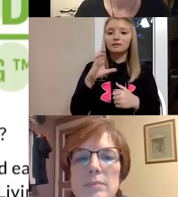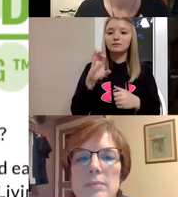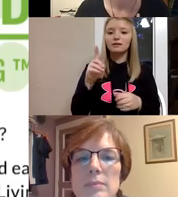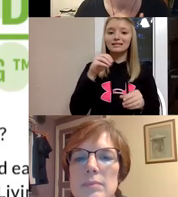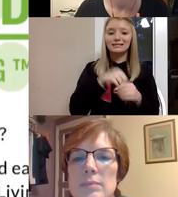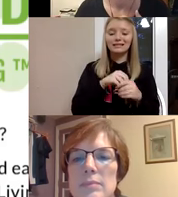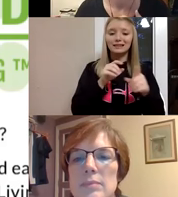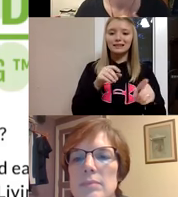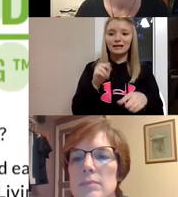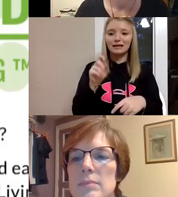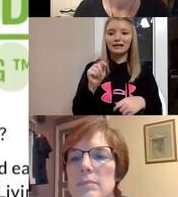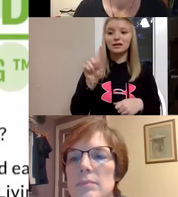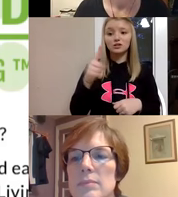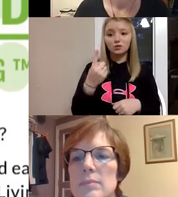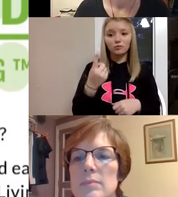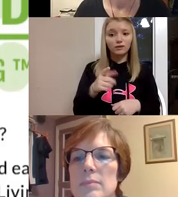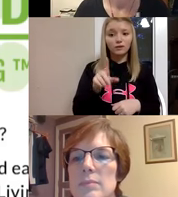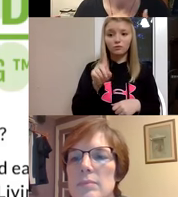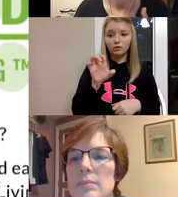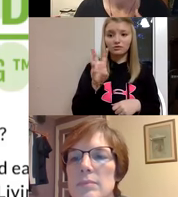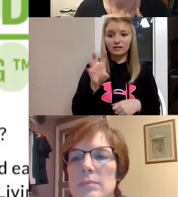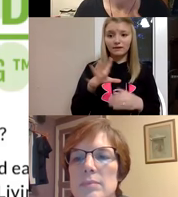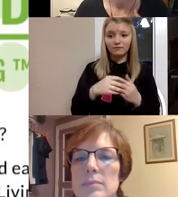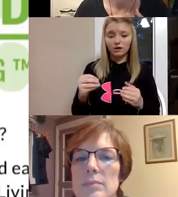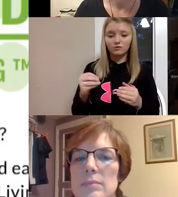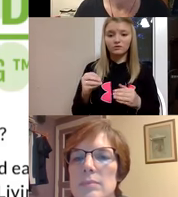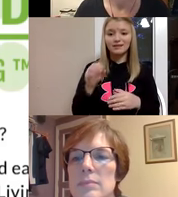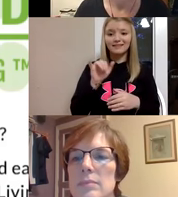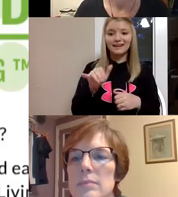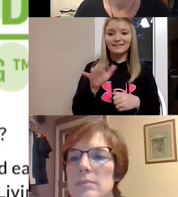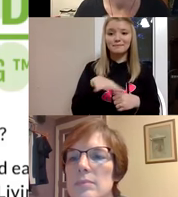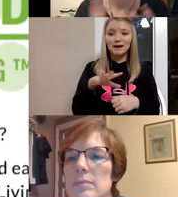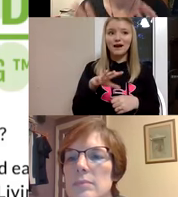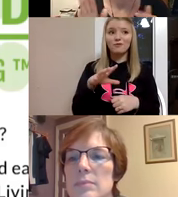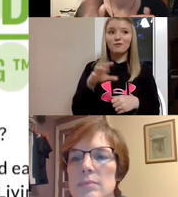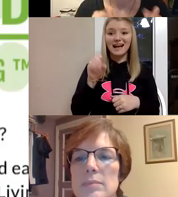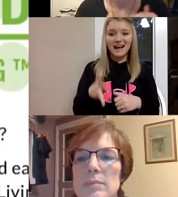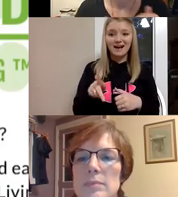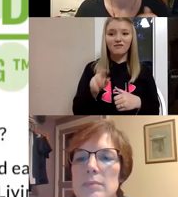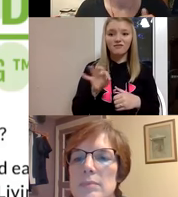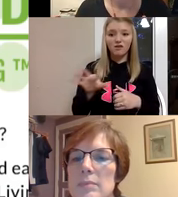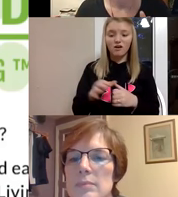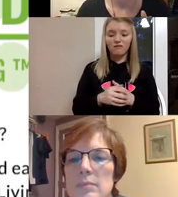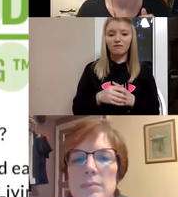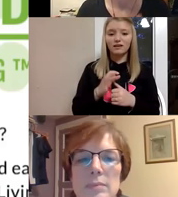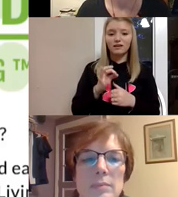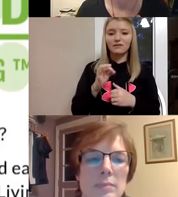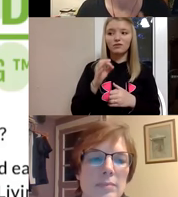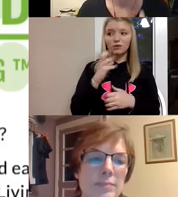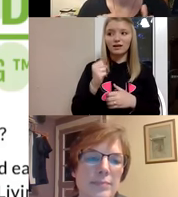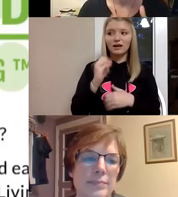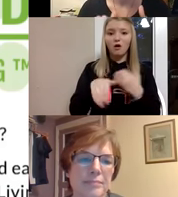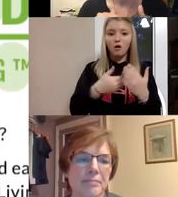it is only $165. Like, that is about half off almost of if you were to get all of these products